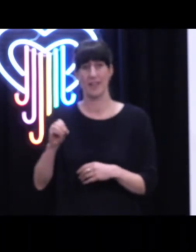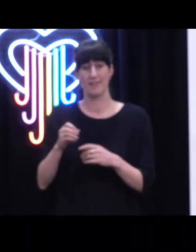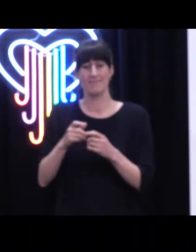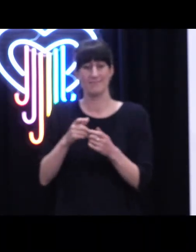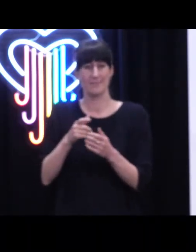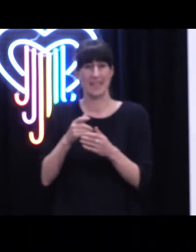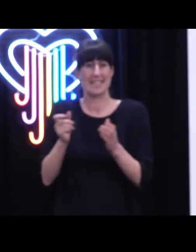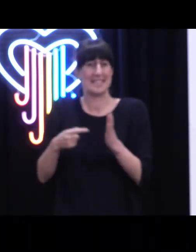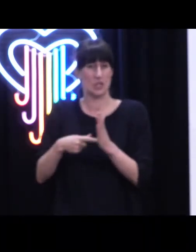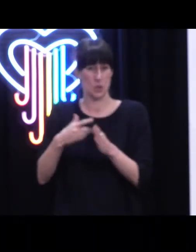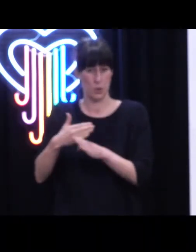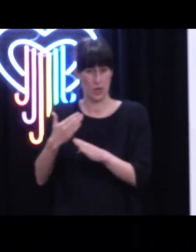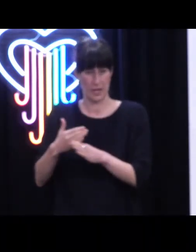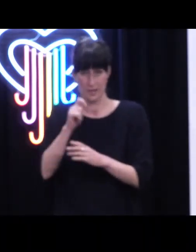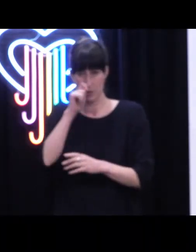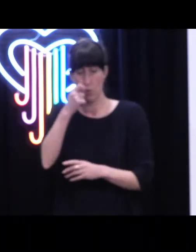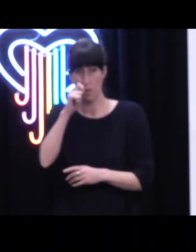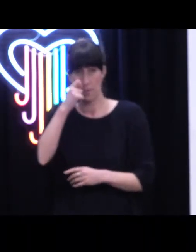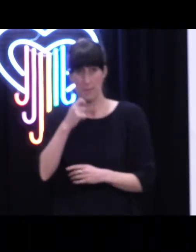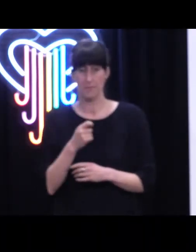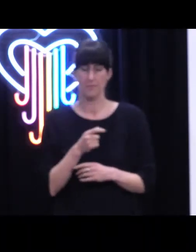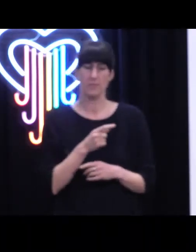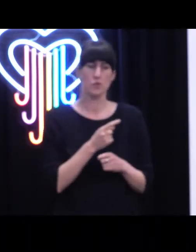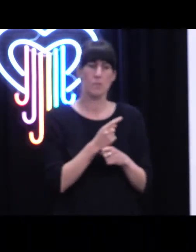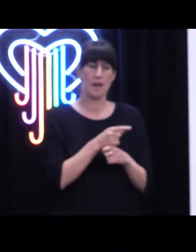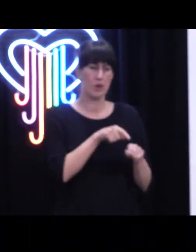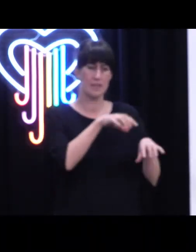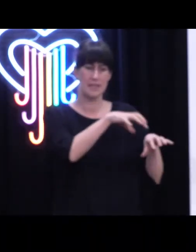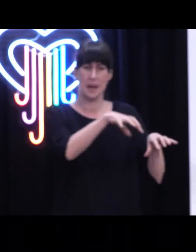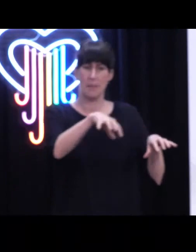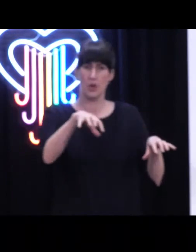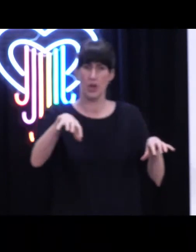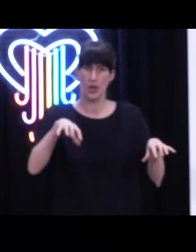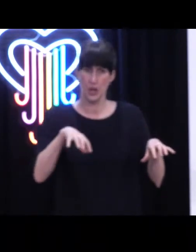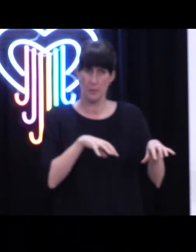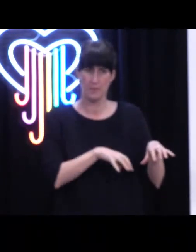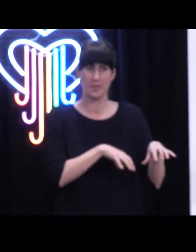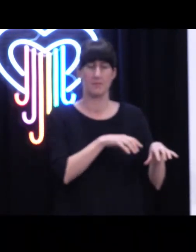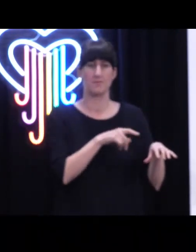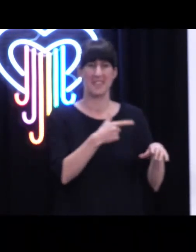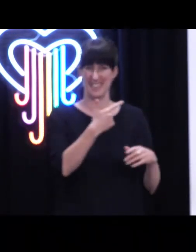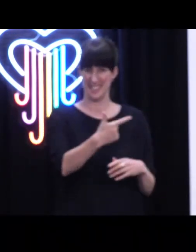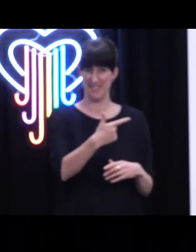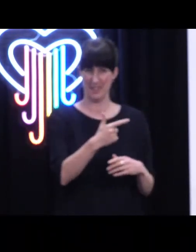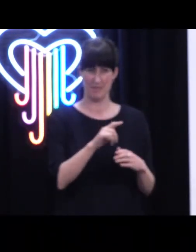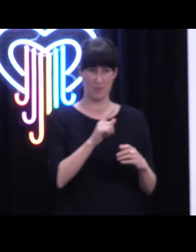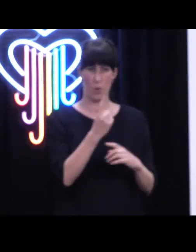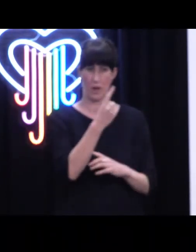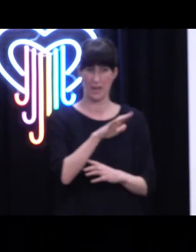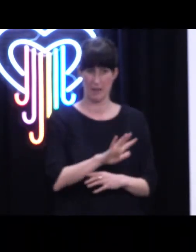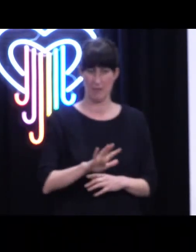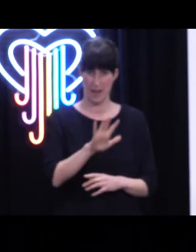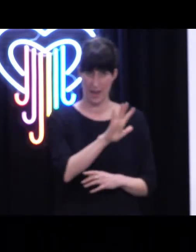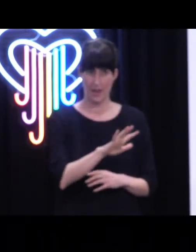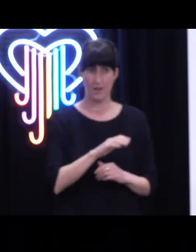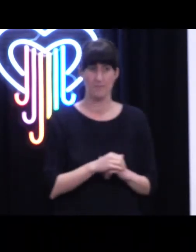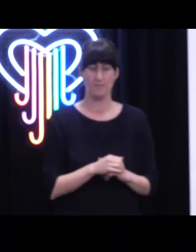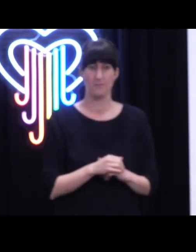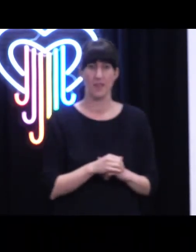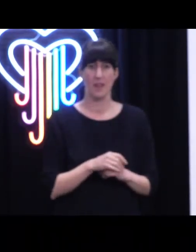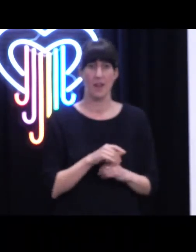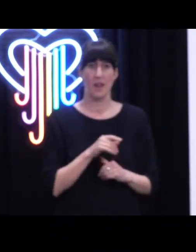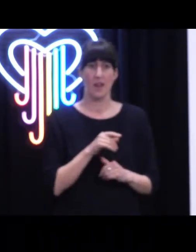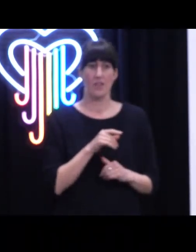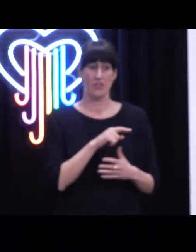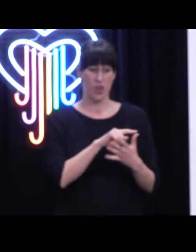rates across those suburbs of interest, in particular Papatoetoe, Manurewa, Mangere East, Mount Eden, Otara and Mangere.